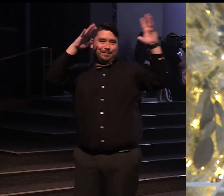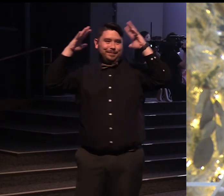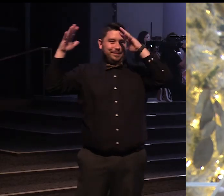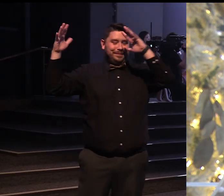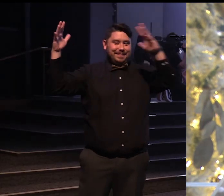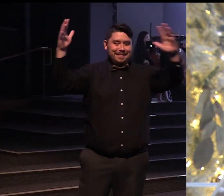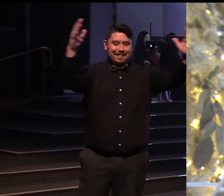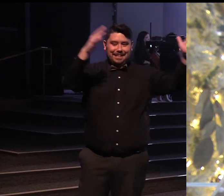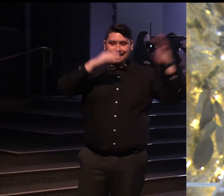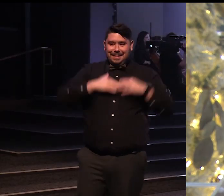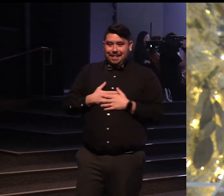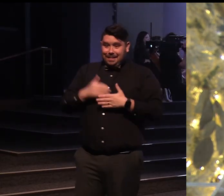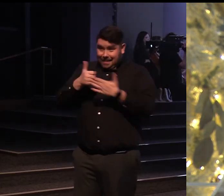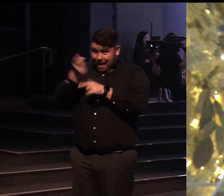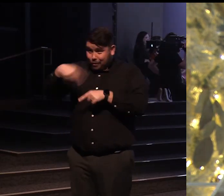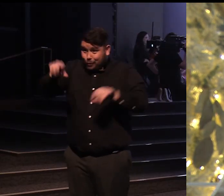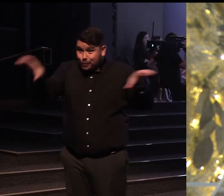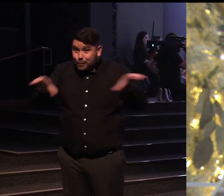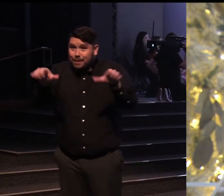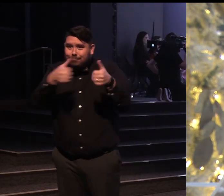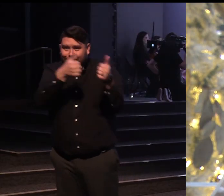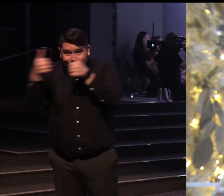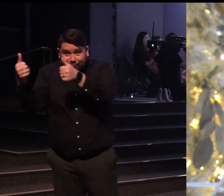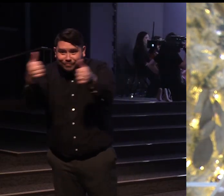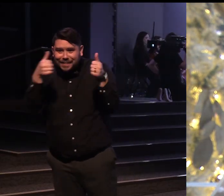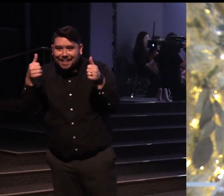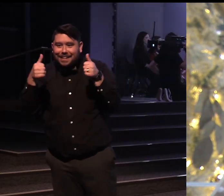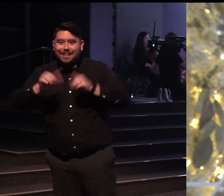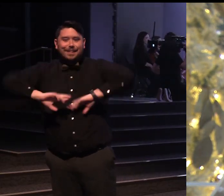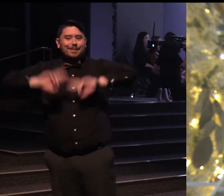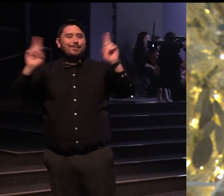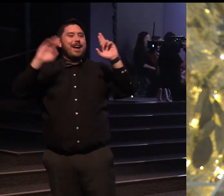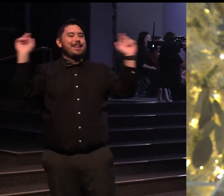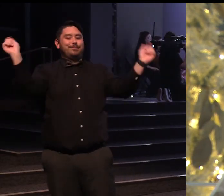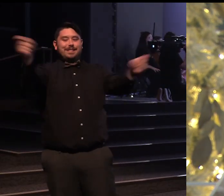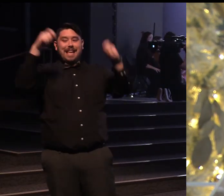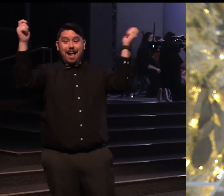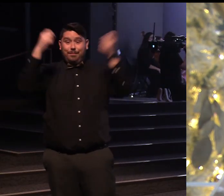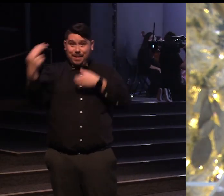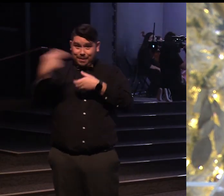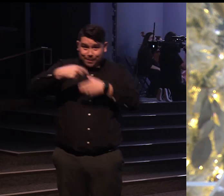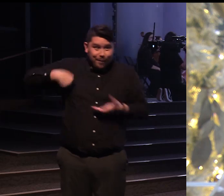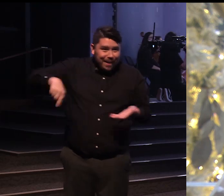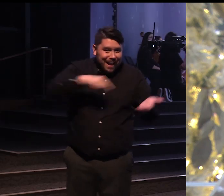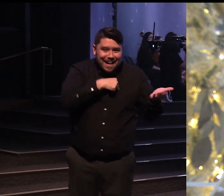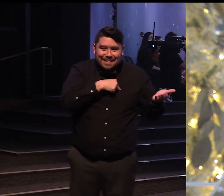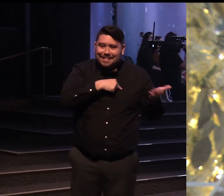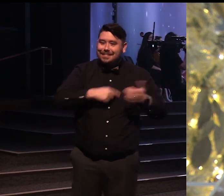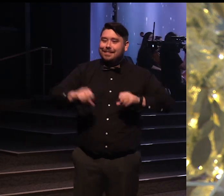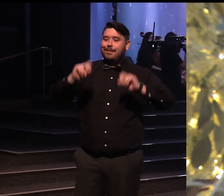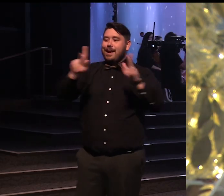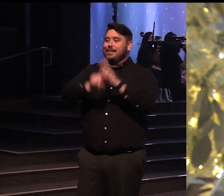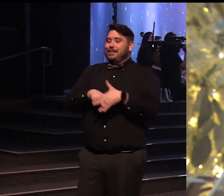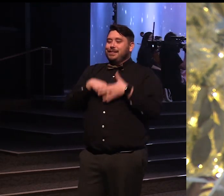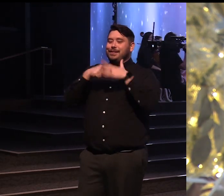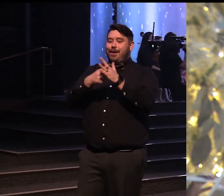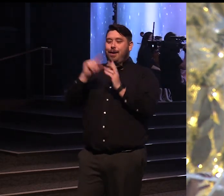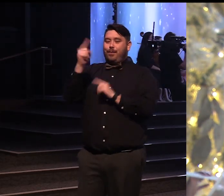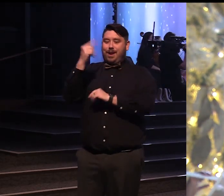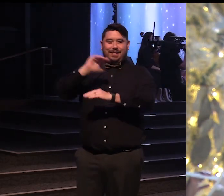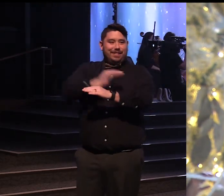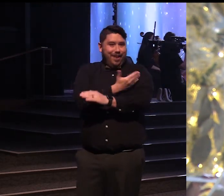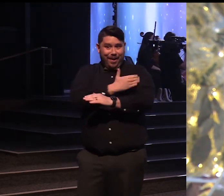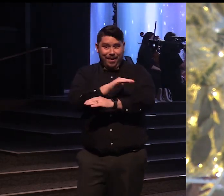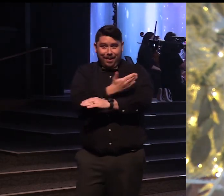How we doing? Y'all ready to celebrate with us? All right, we're gonna start with one that